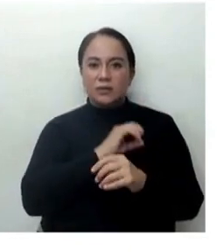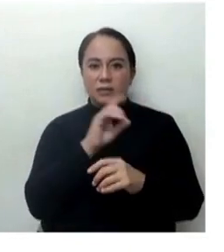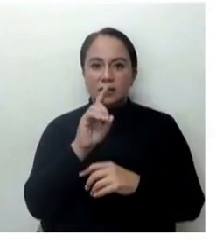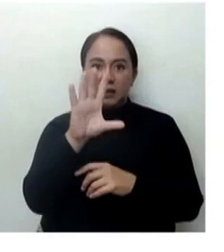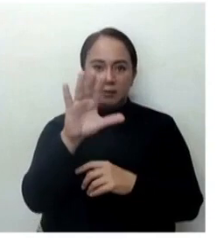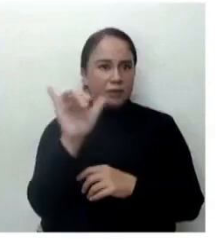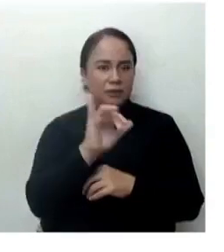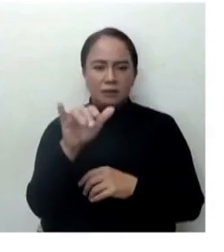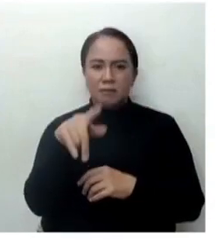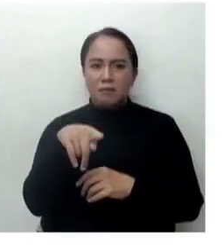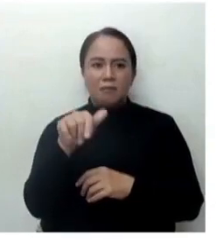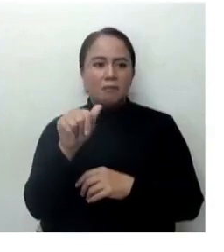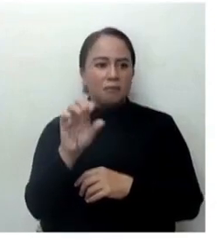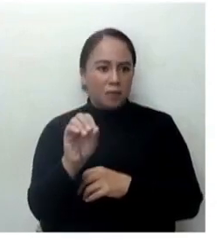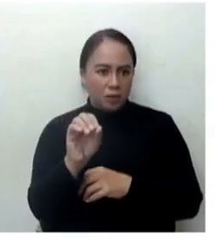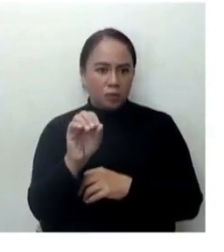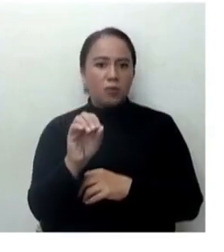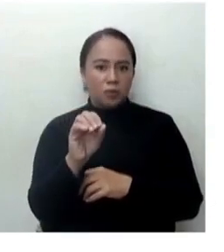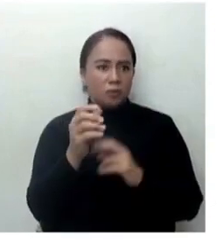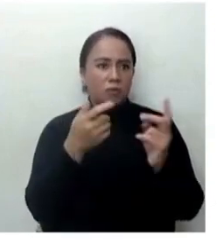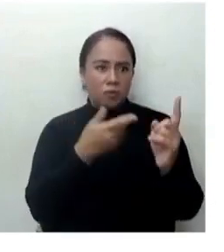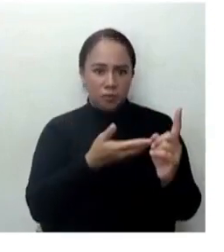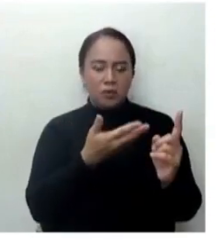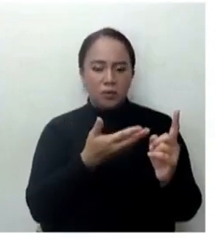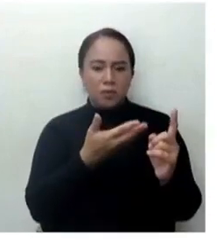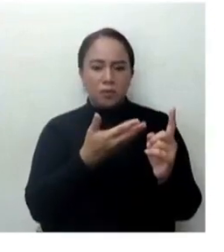well who were there